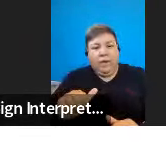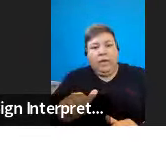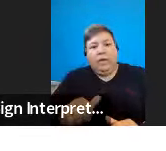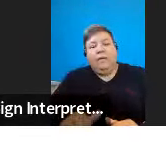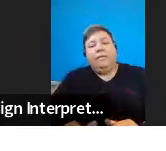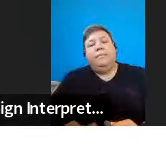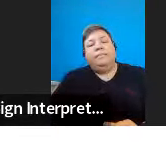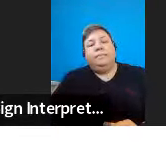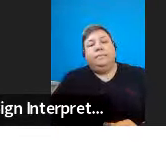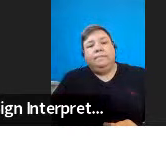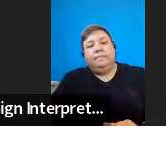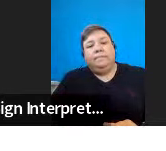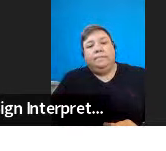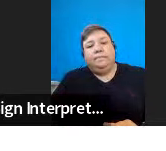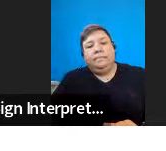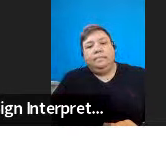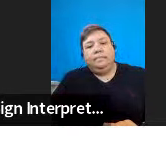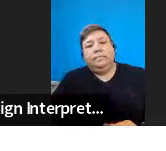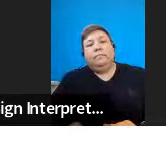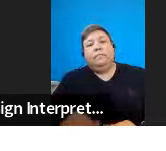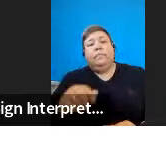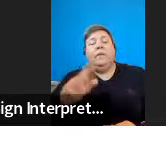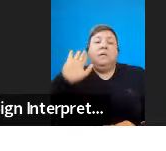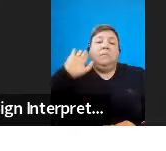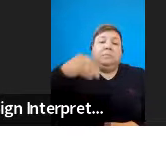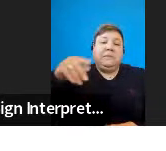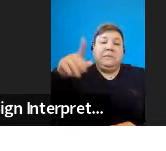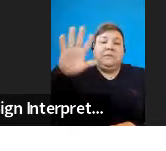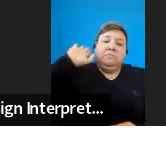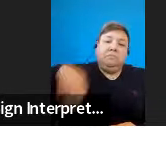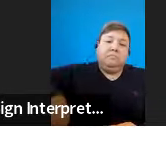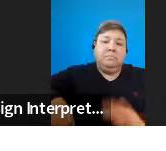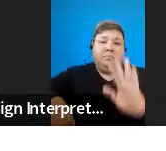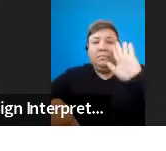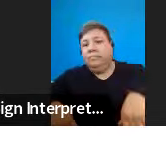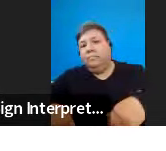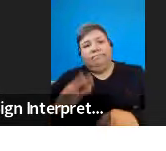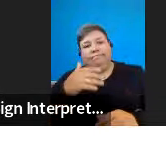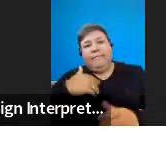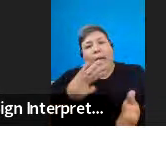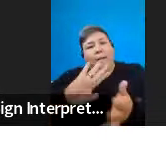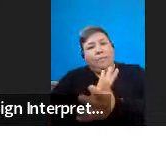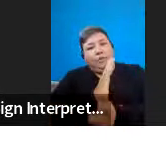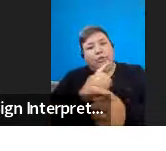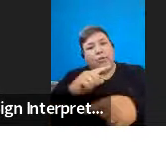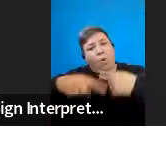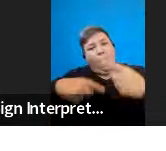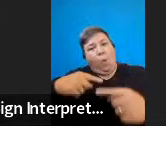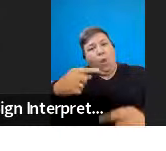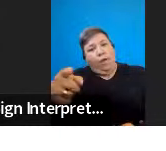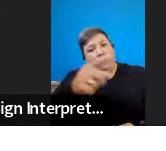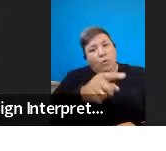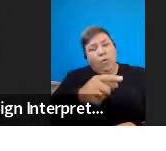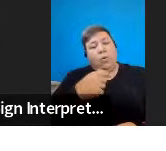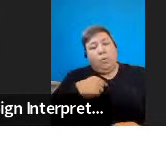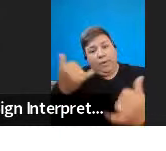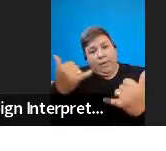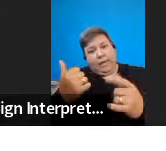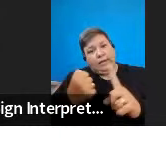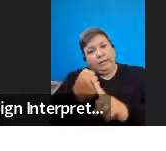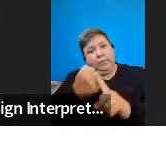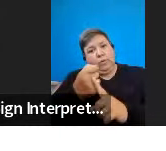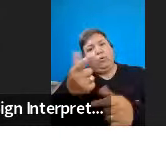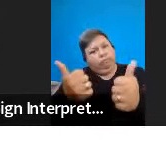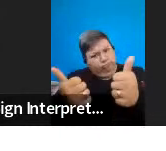may not go unnoticed. So we appreciate you, and we are also saying we are here to support you and assist you